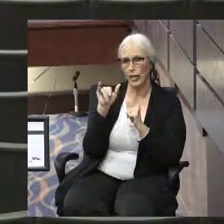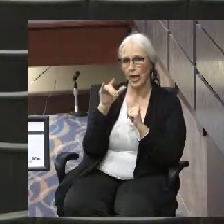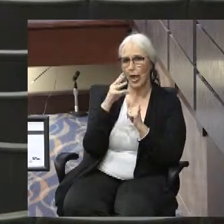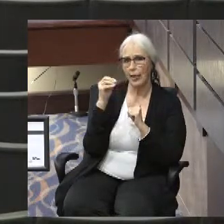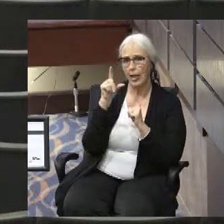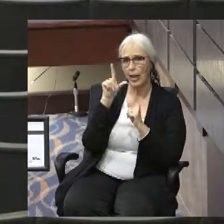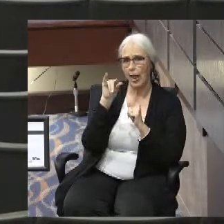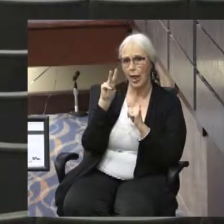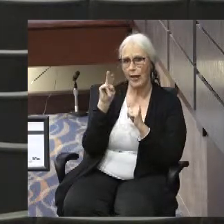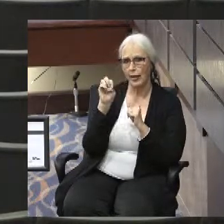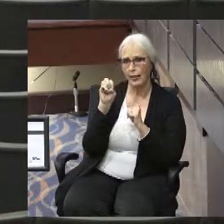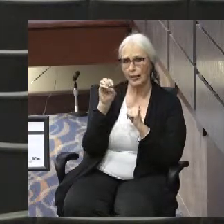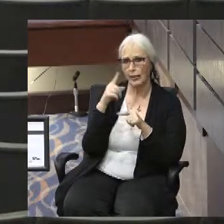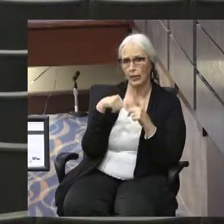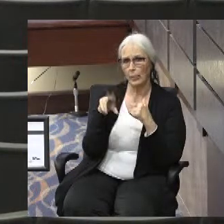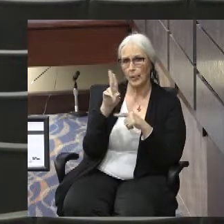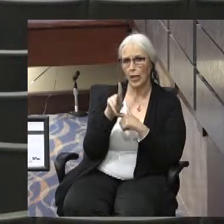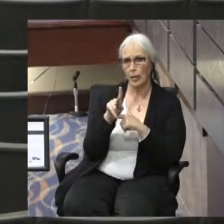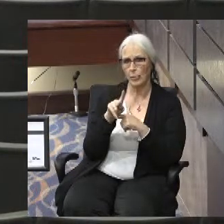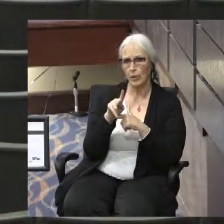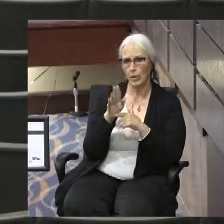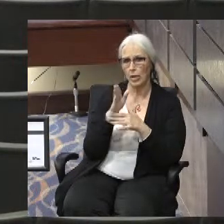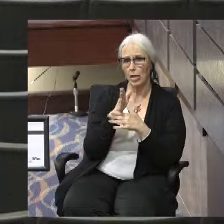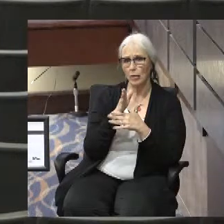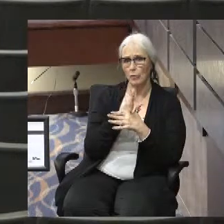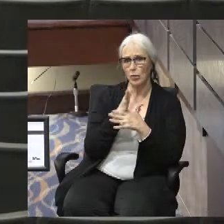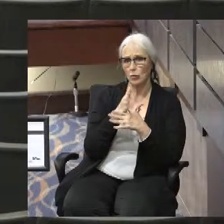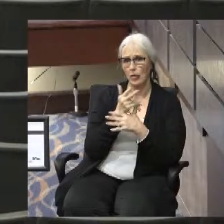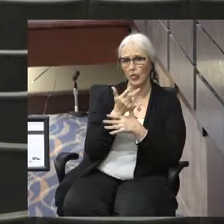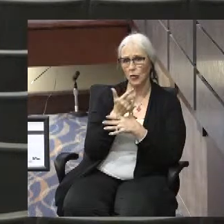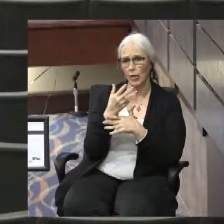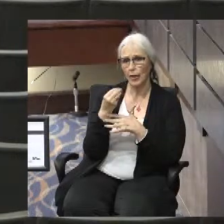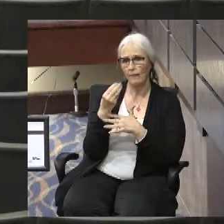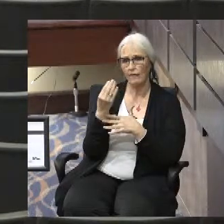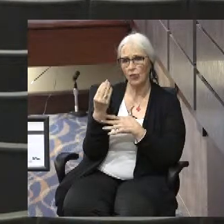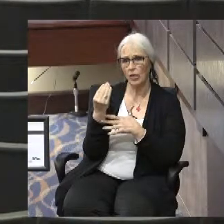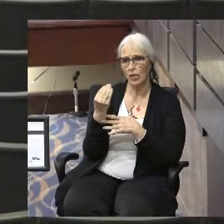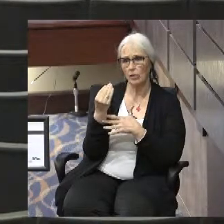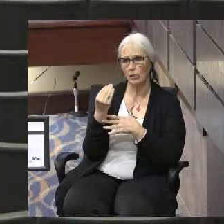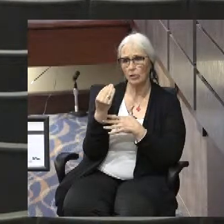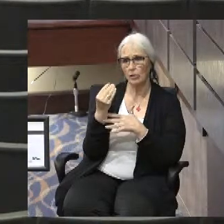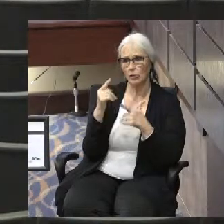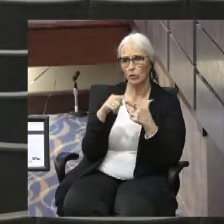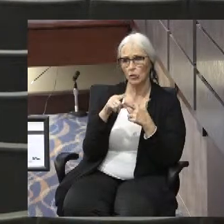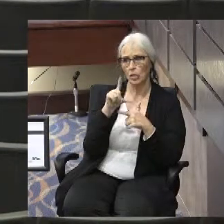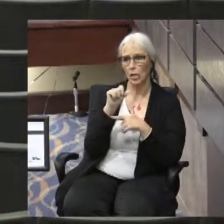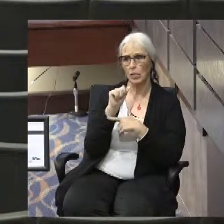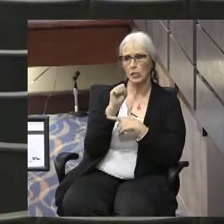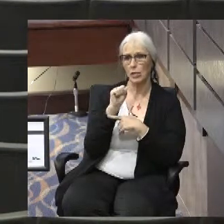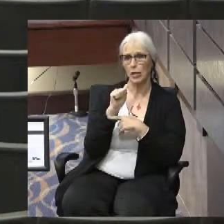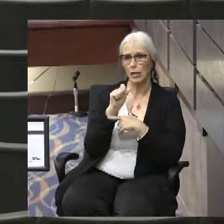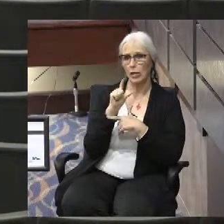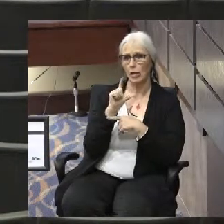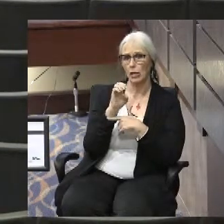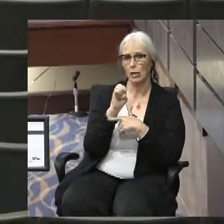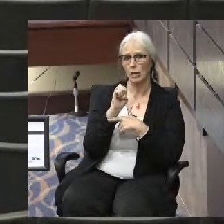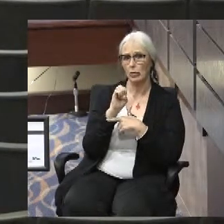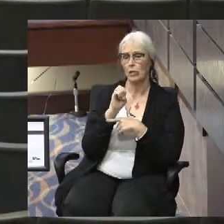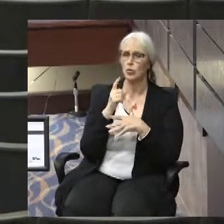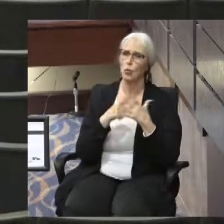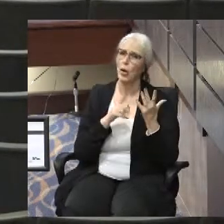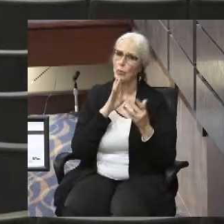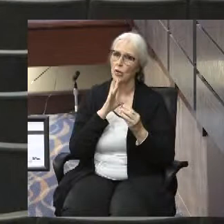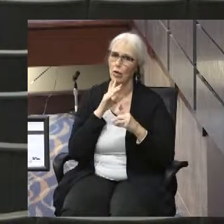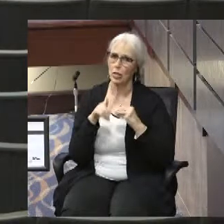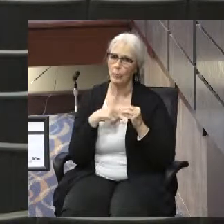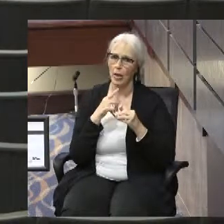up. I guess that's between 13th and 14th to the south. That's what I was talking about. Is